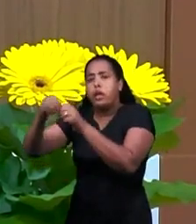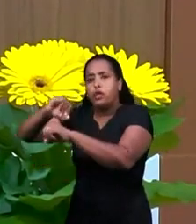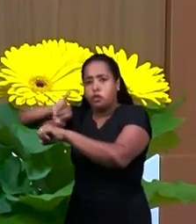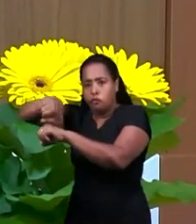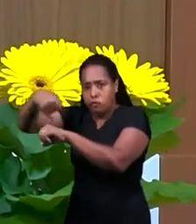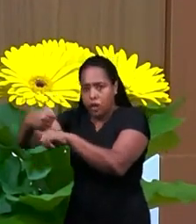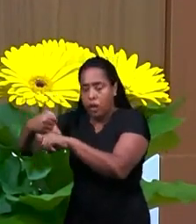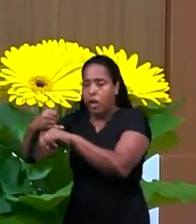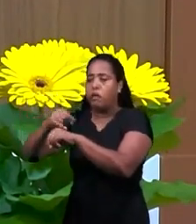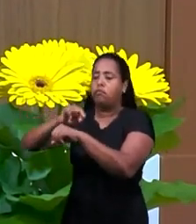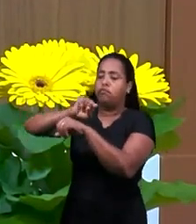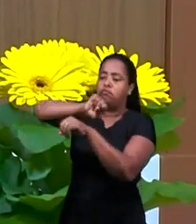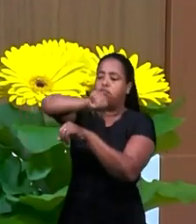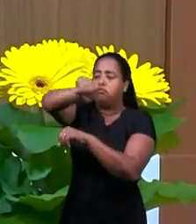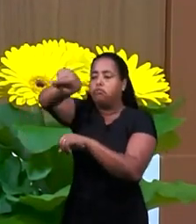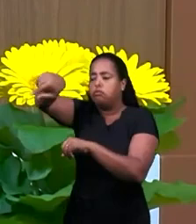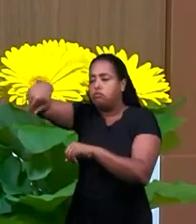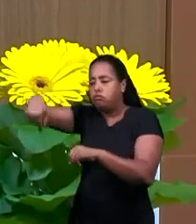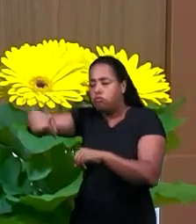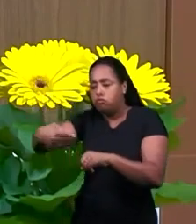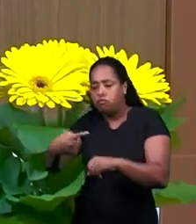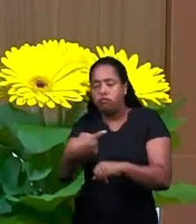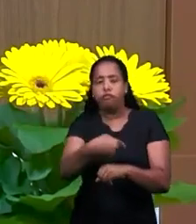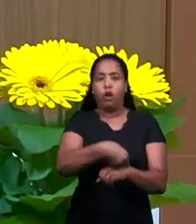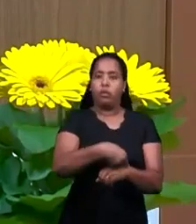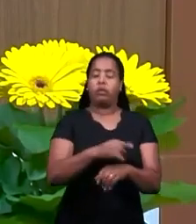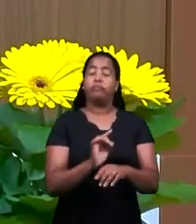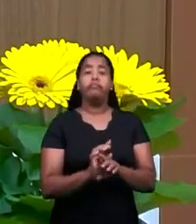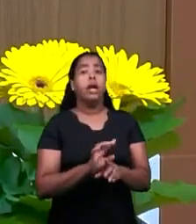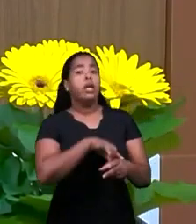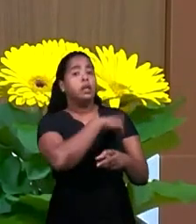Then came the time of the kings.